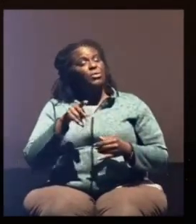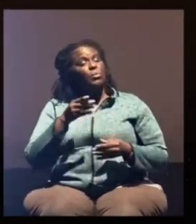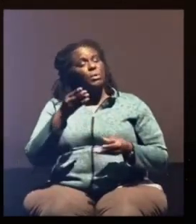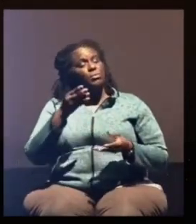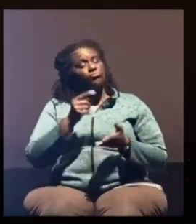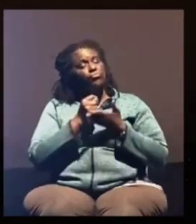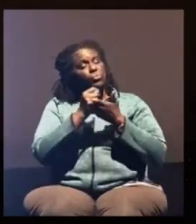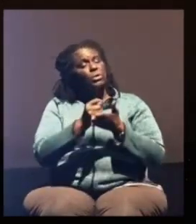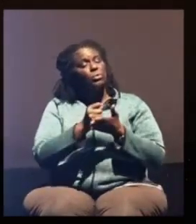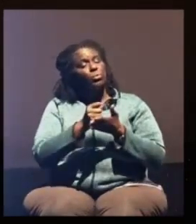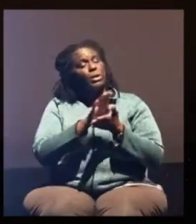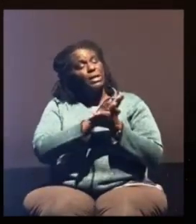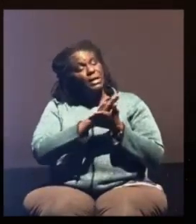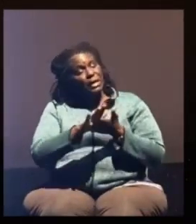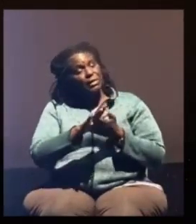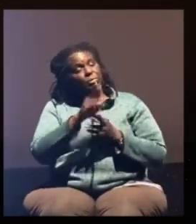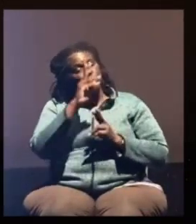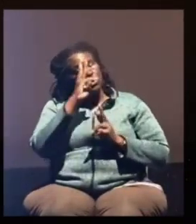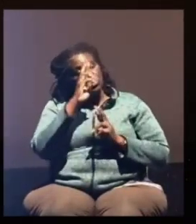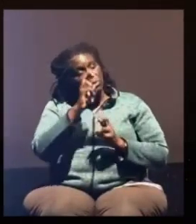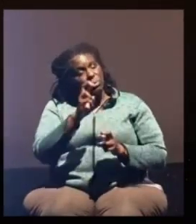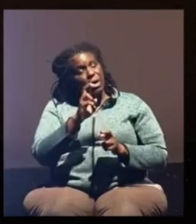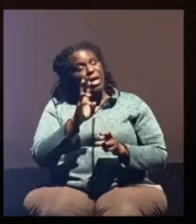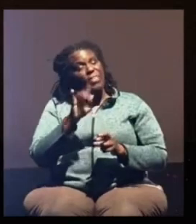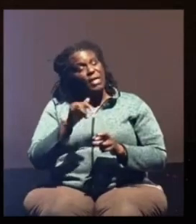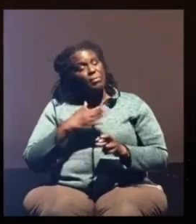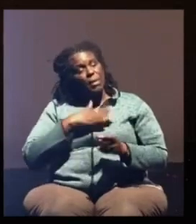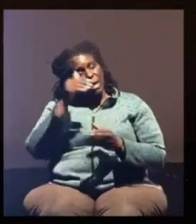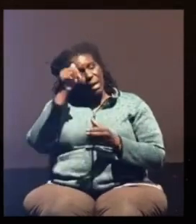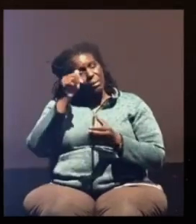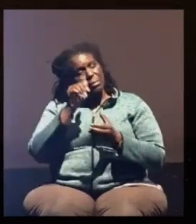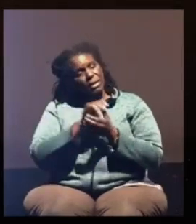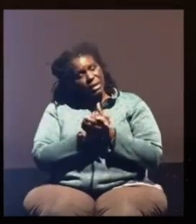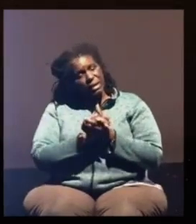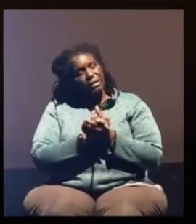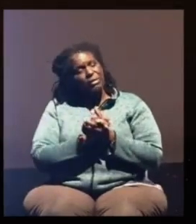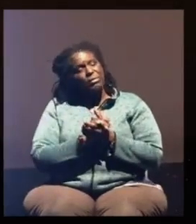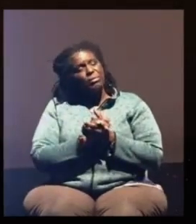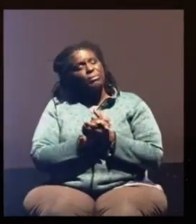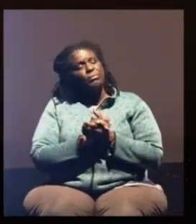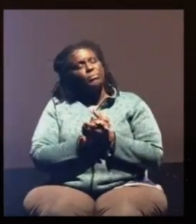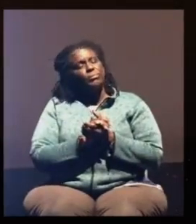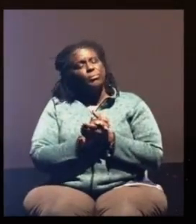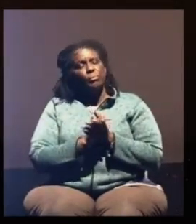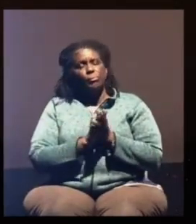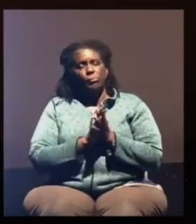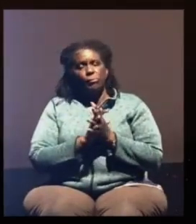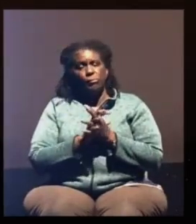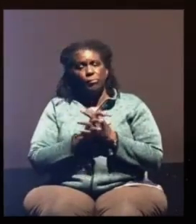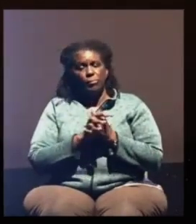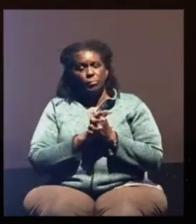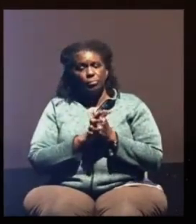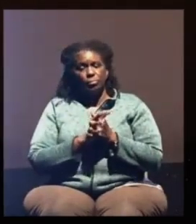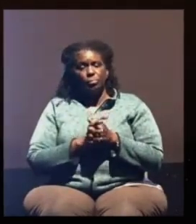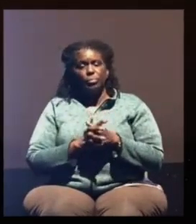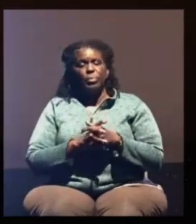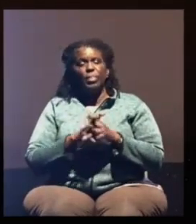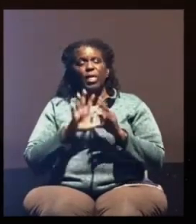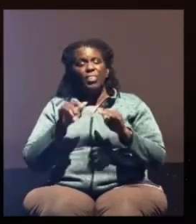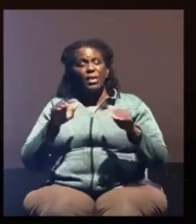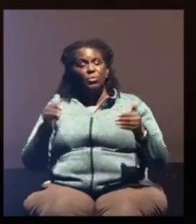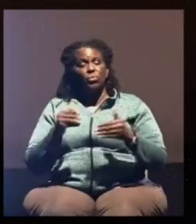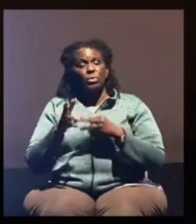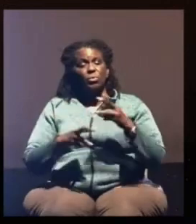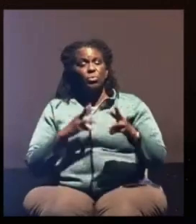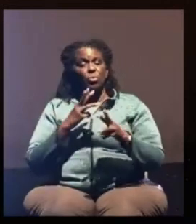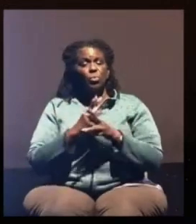human dignity. This is a deeply rooted belief that has engendered my social responsibility and introduces me to the